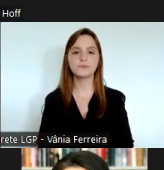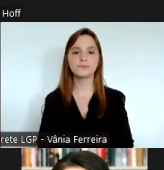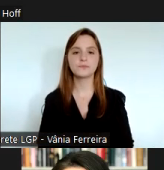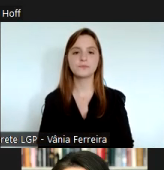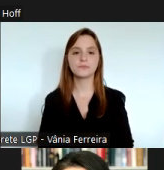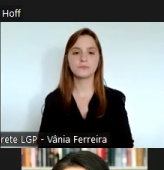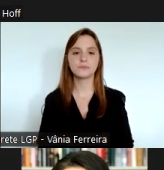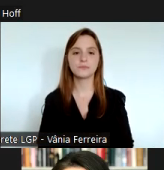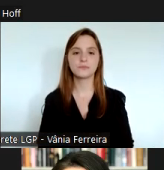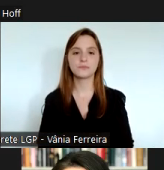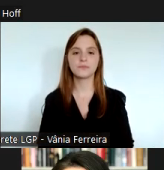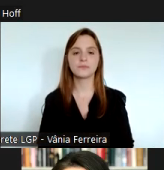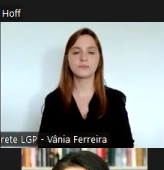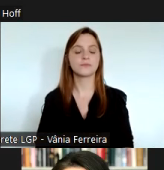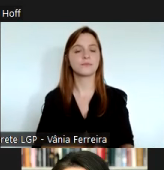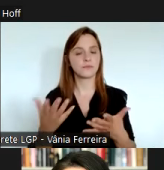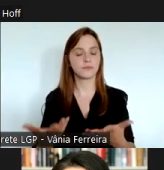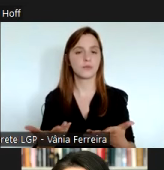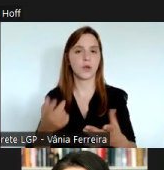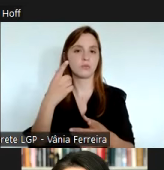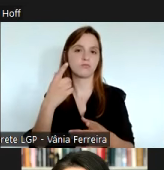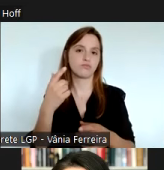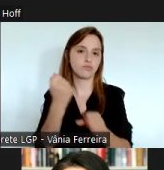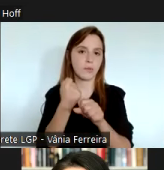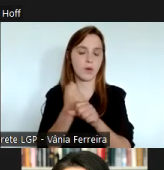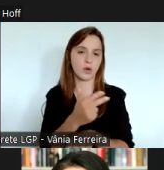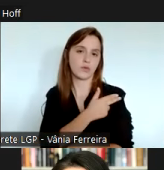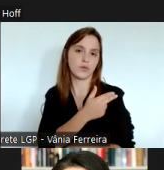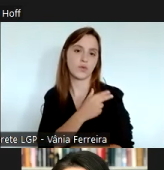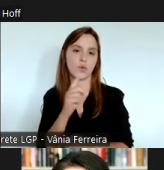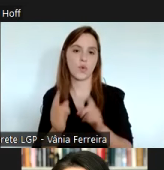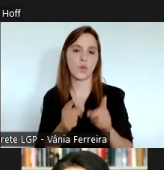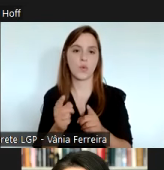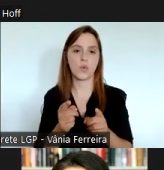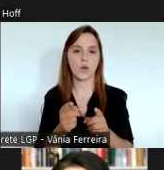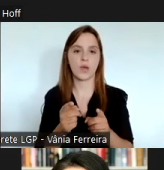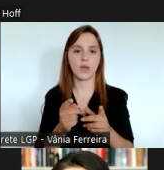the task of a university is to transfer knowledge,